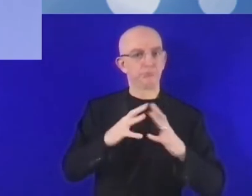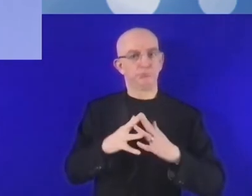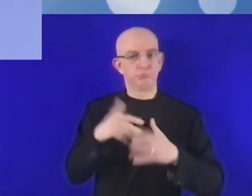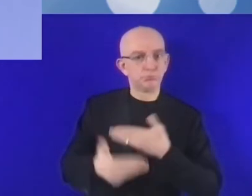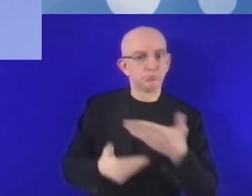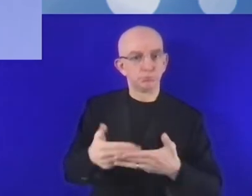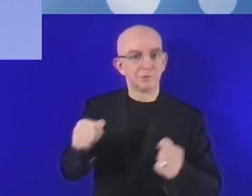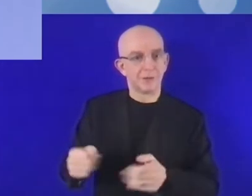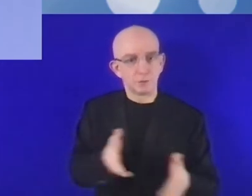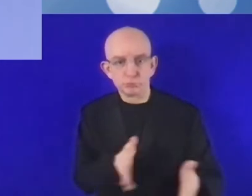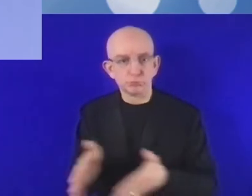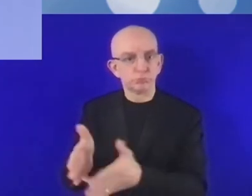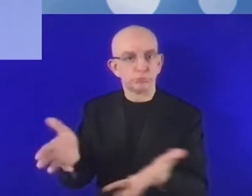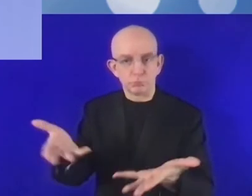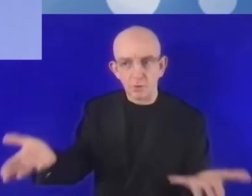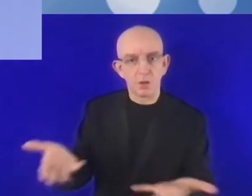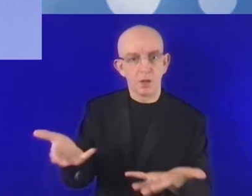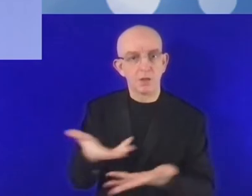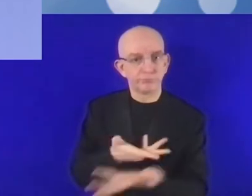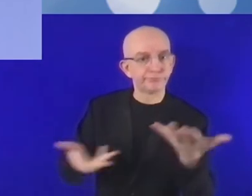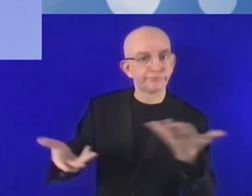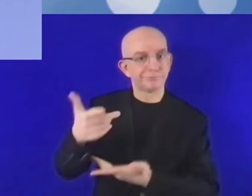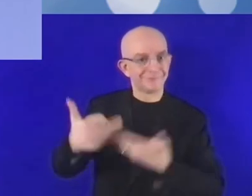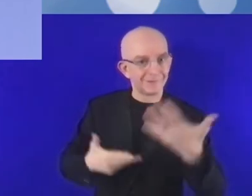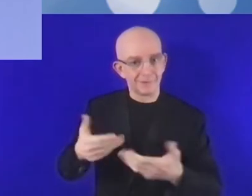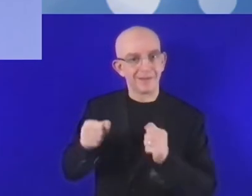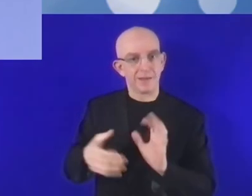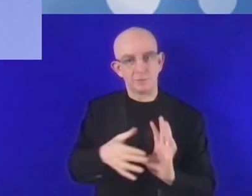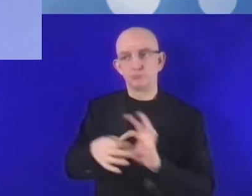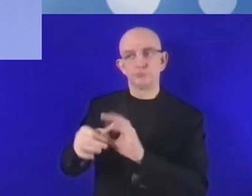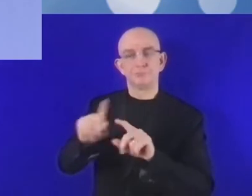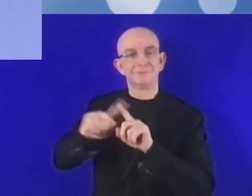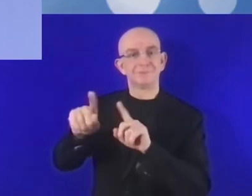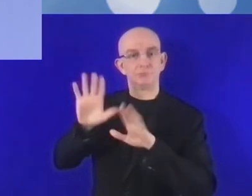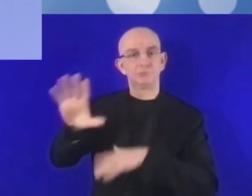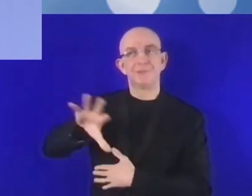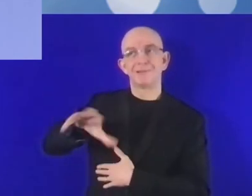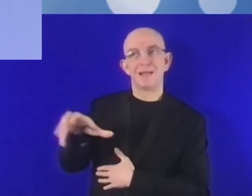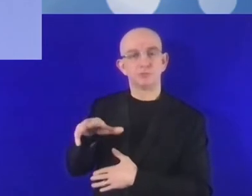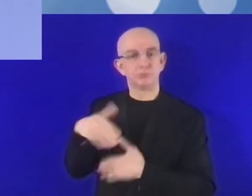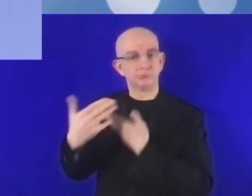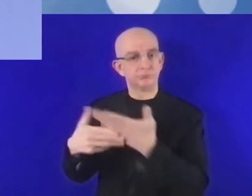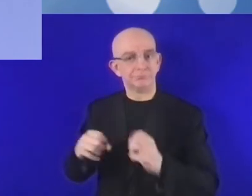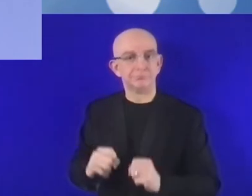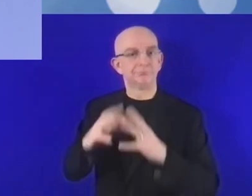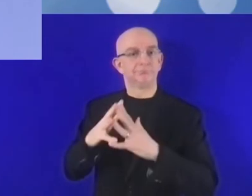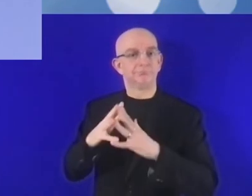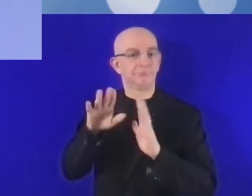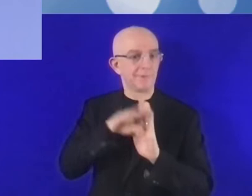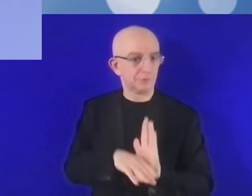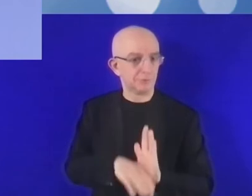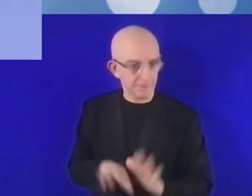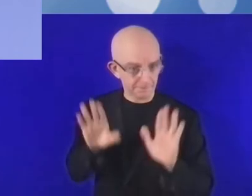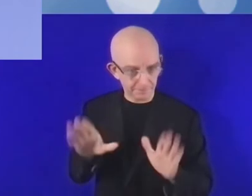make our data open to those who have an idea creative ideas and who can access